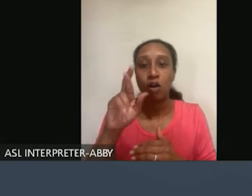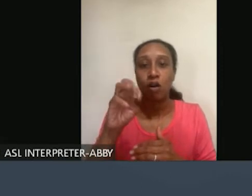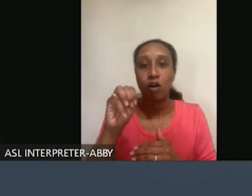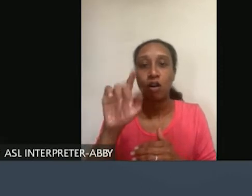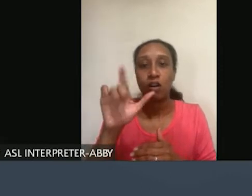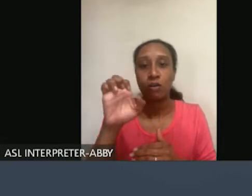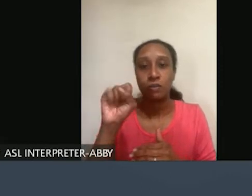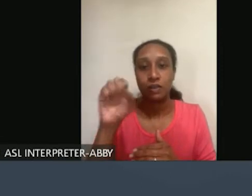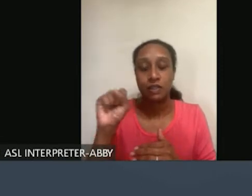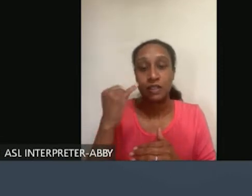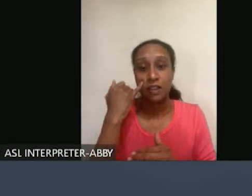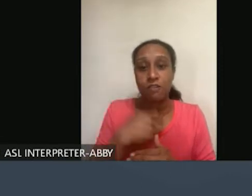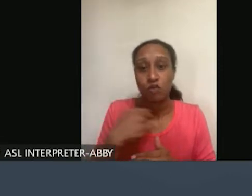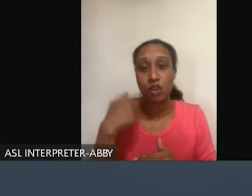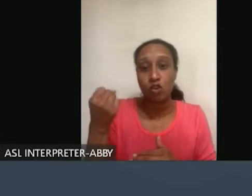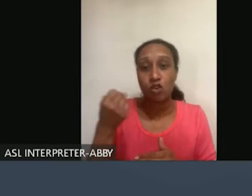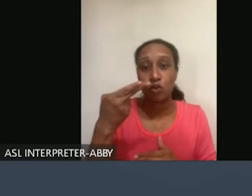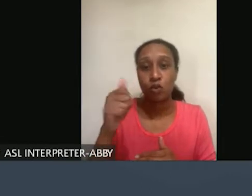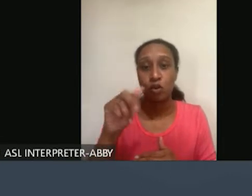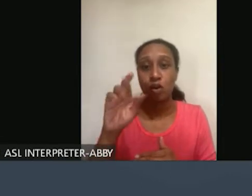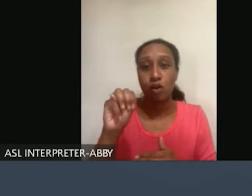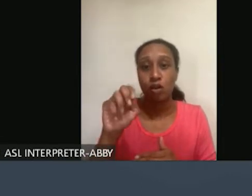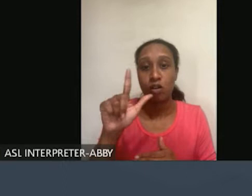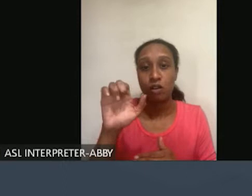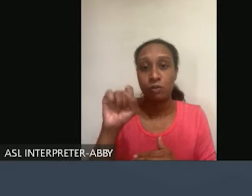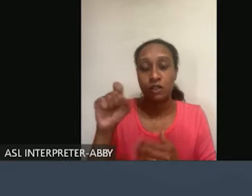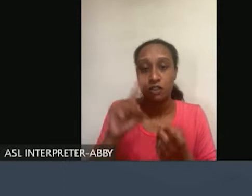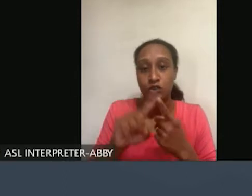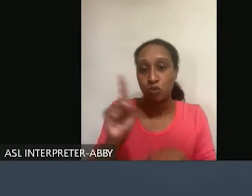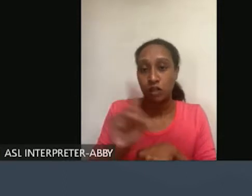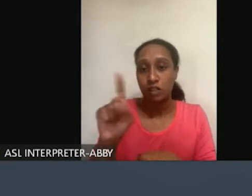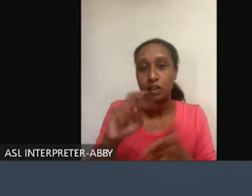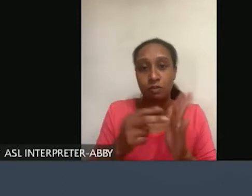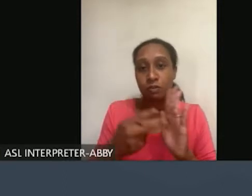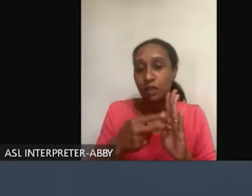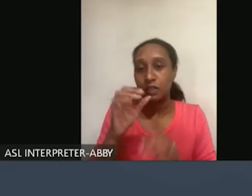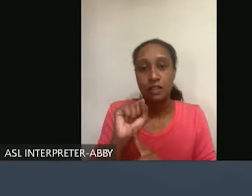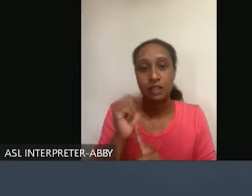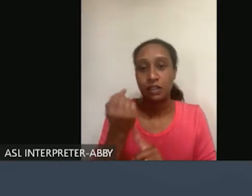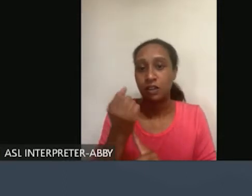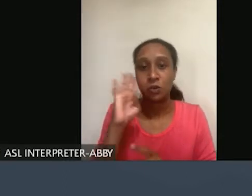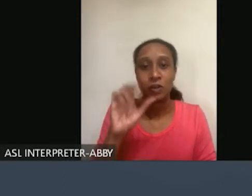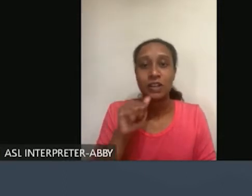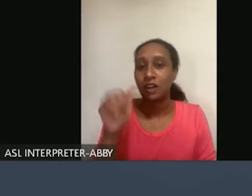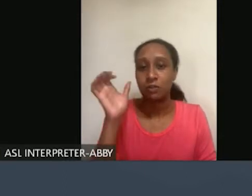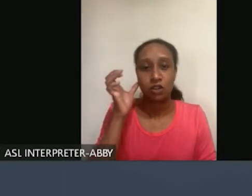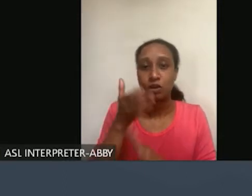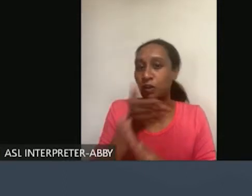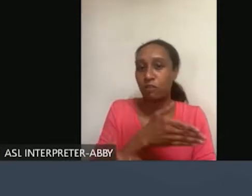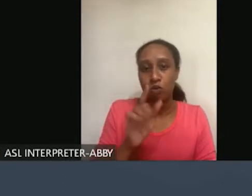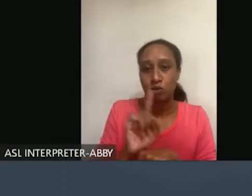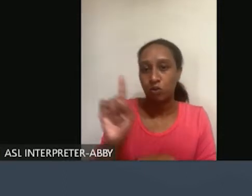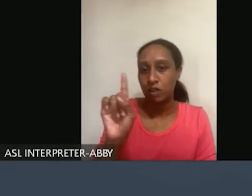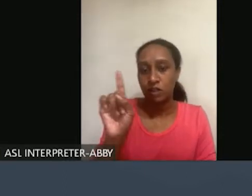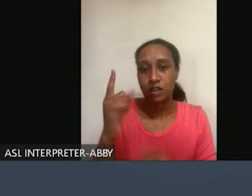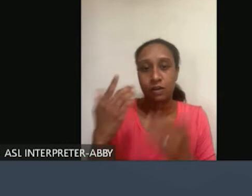we hold harmless until 1 o'clock, it means the case will not be heard before 1 o'clock. It may not